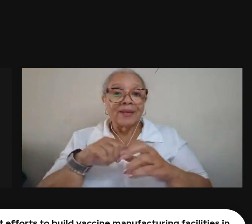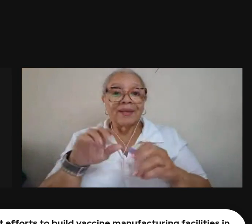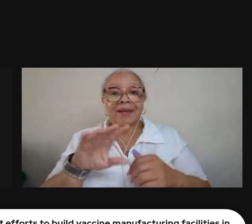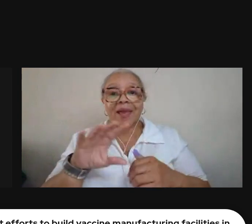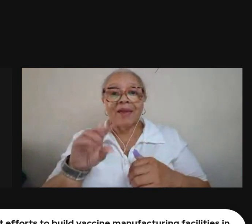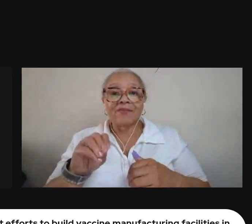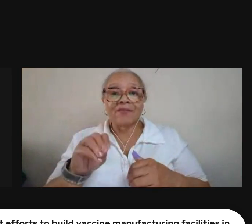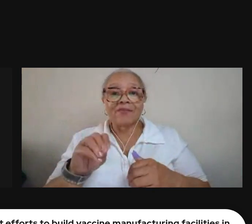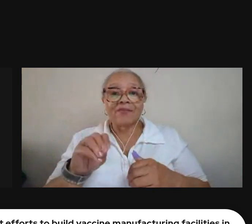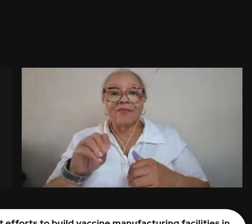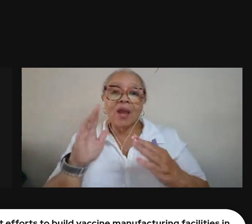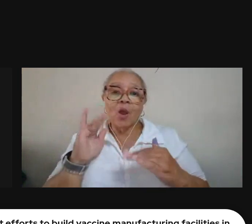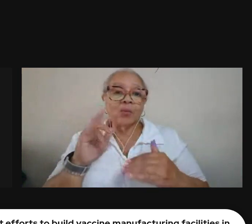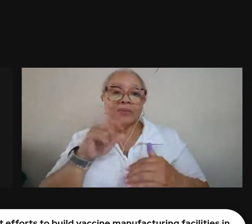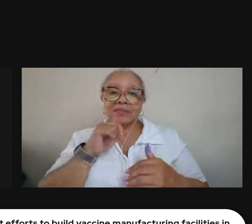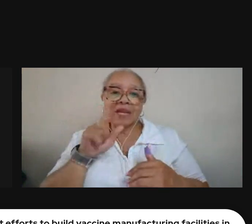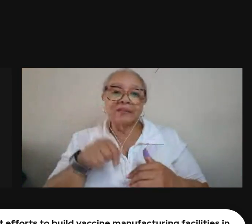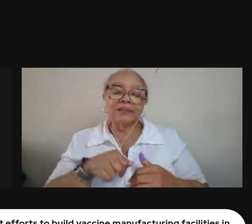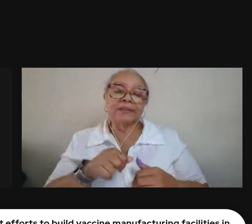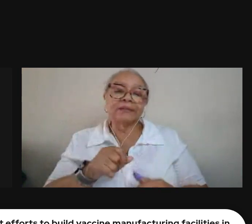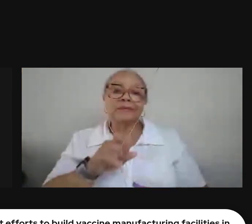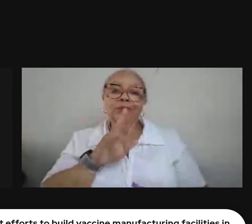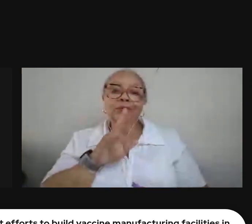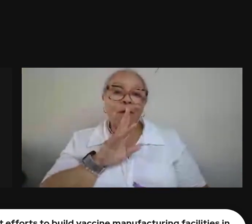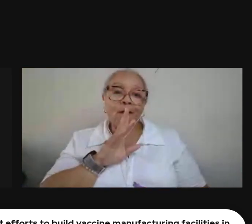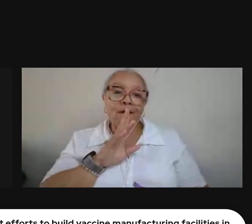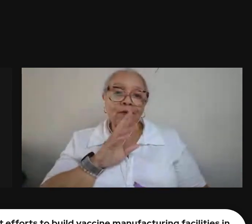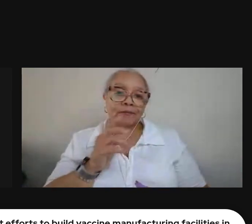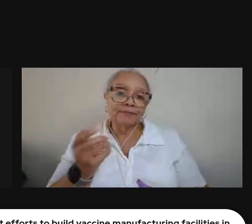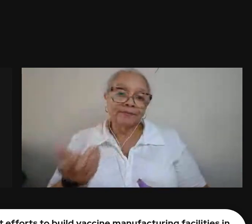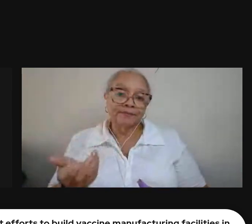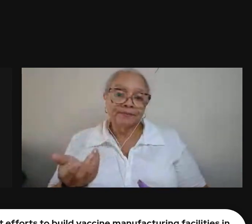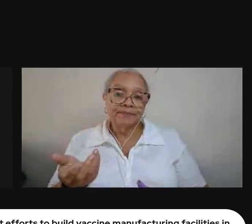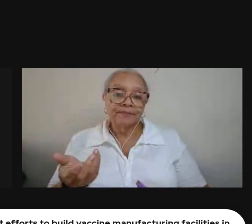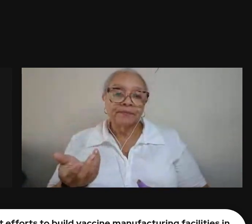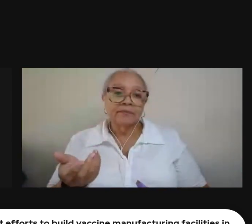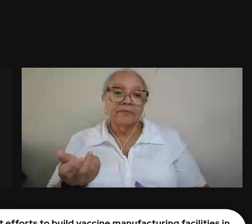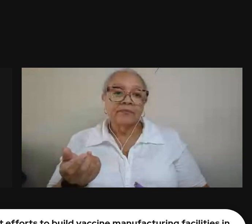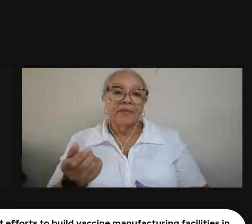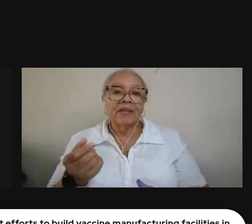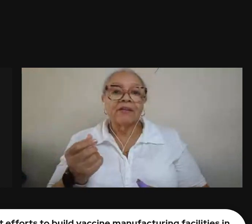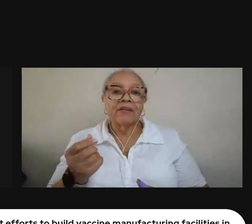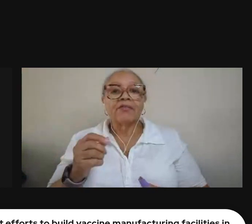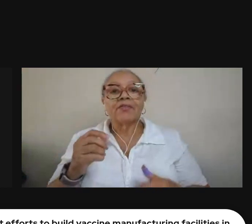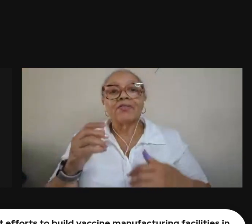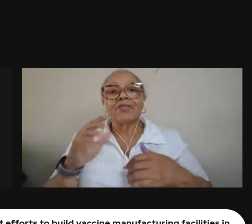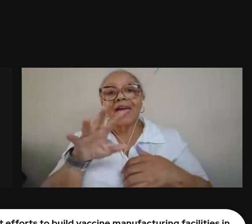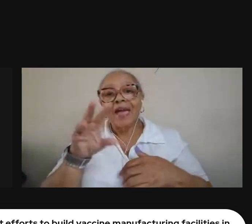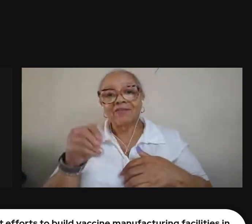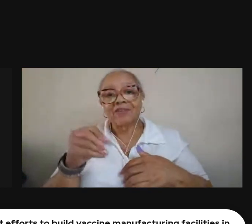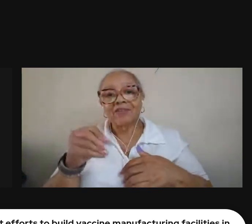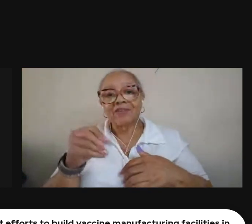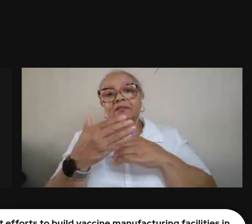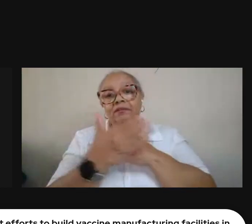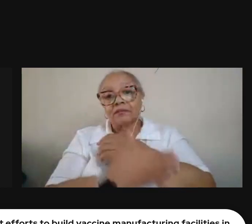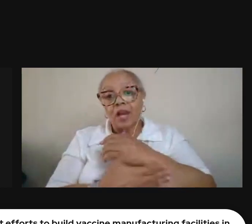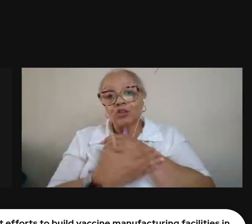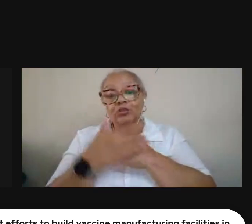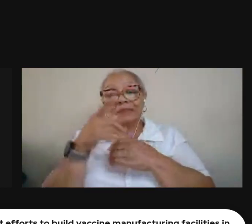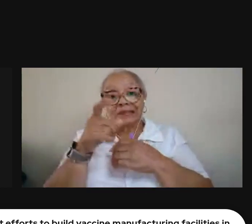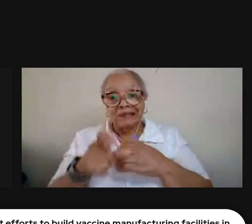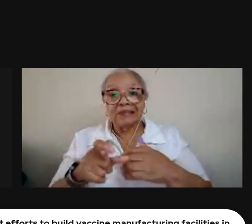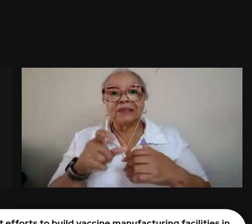not just lip services, and the continent needs to make a